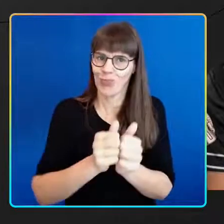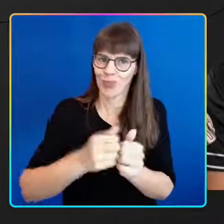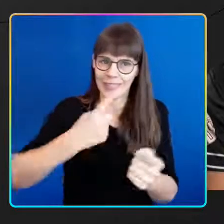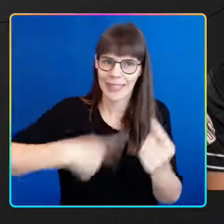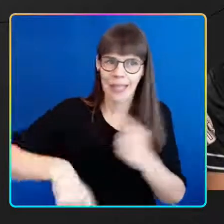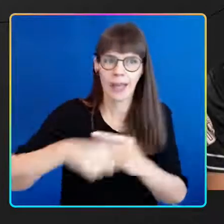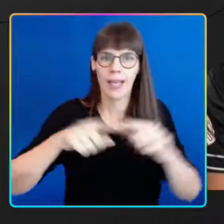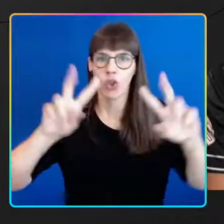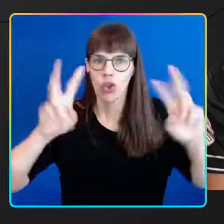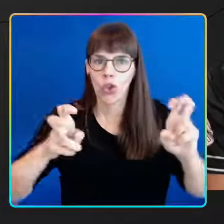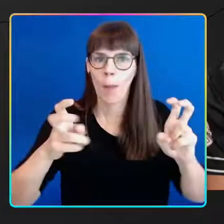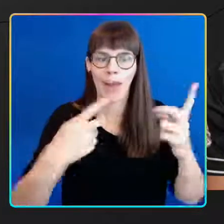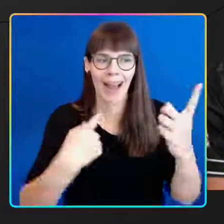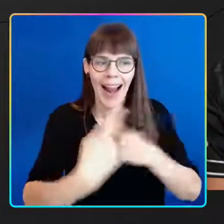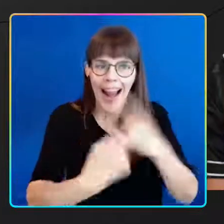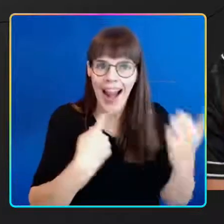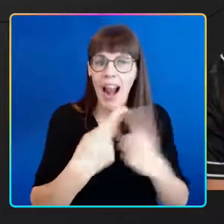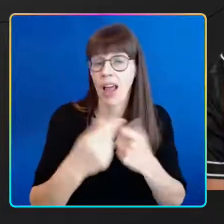as projects.